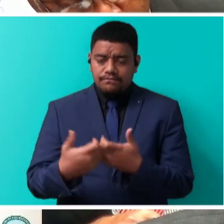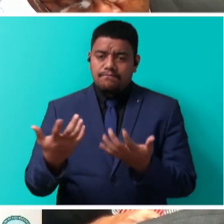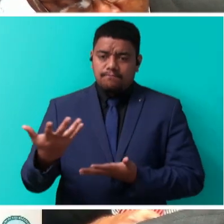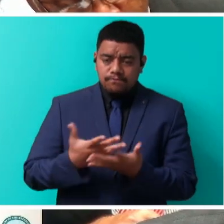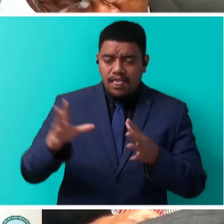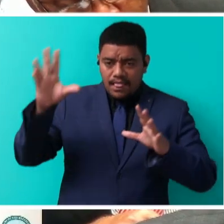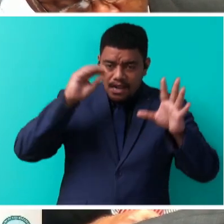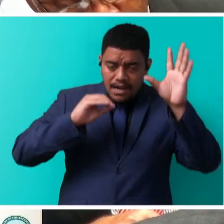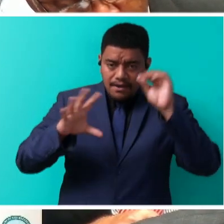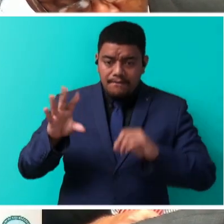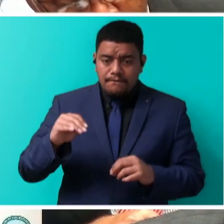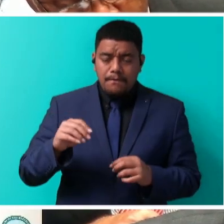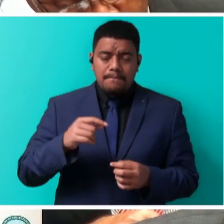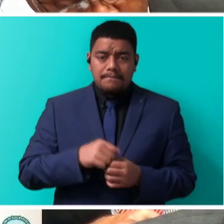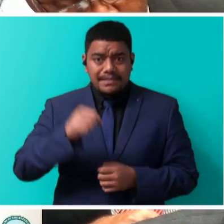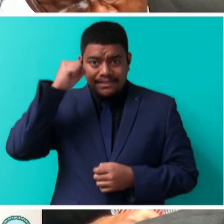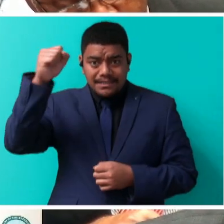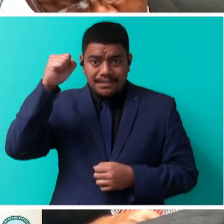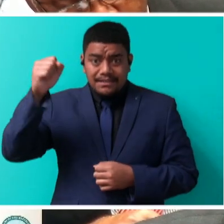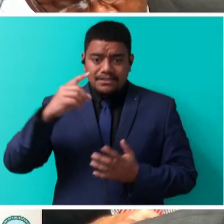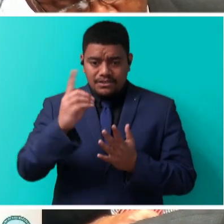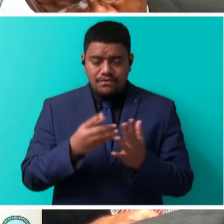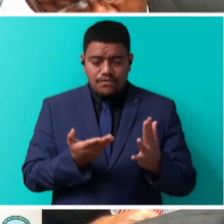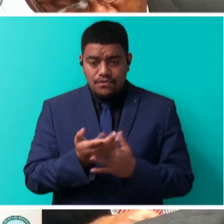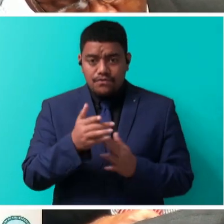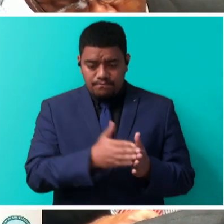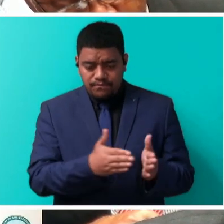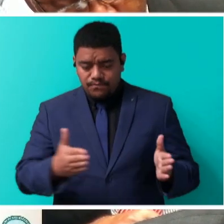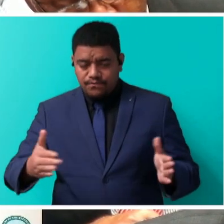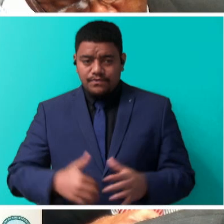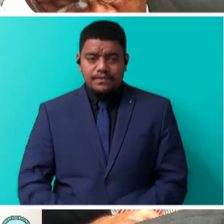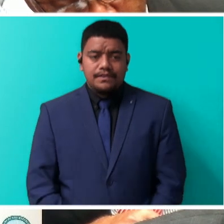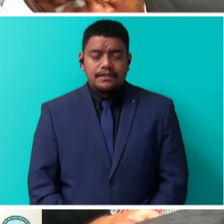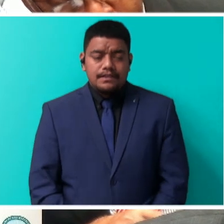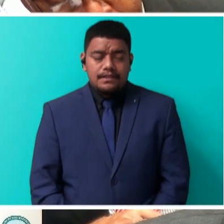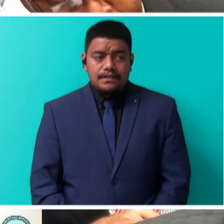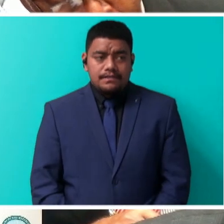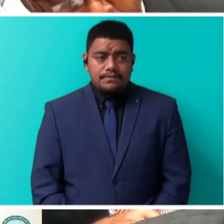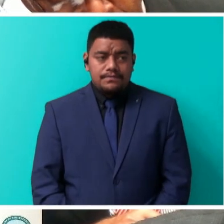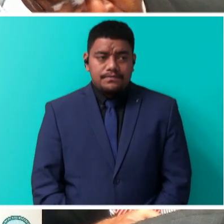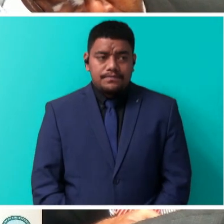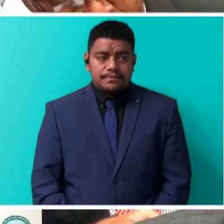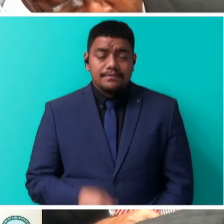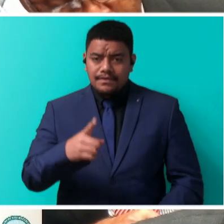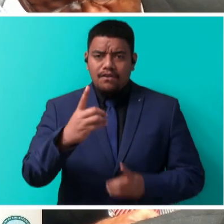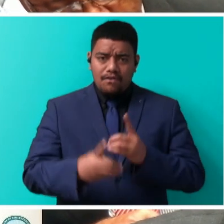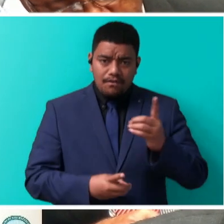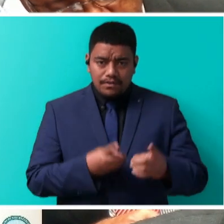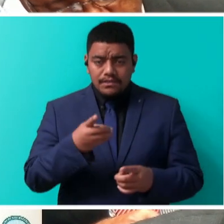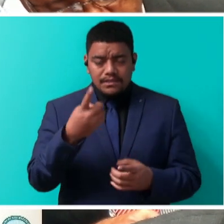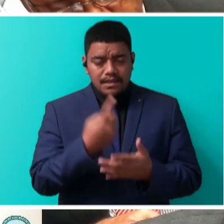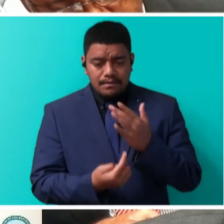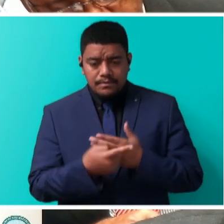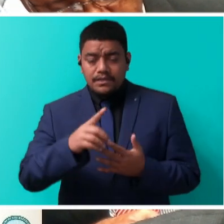learning from seasoned legislative drafters throughout the Commonwealth. The CLC conference and related legislative